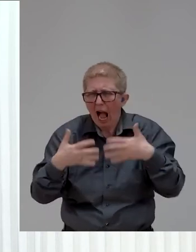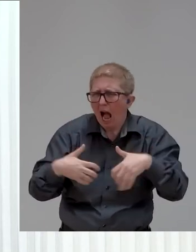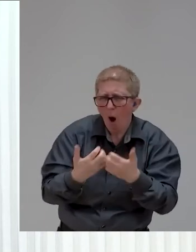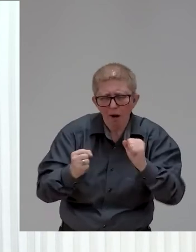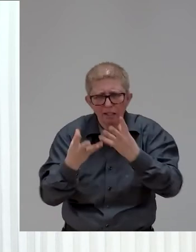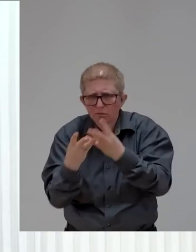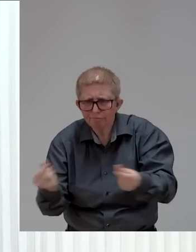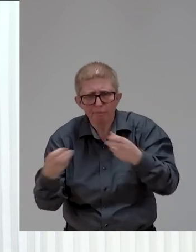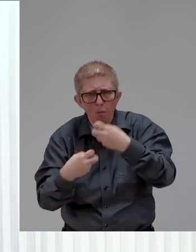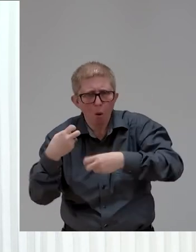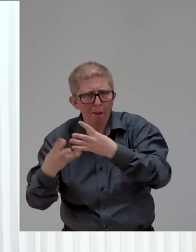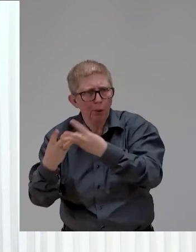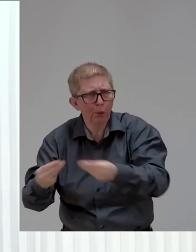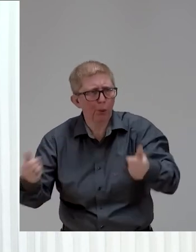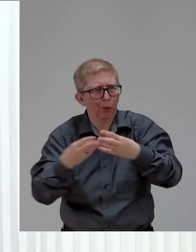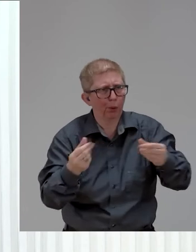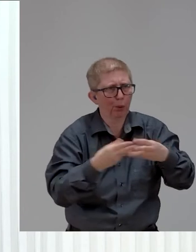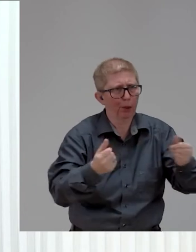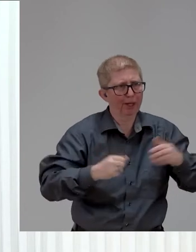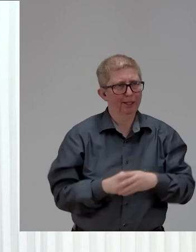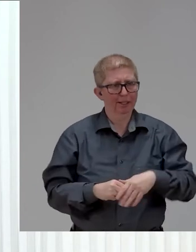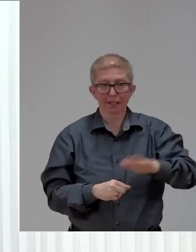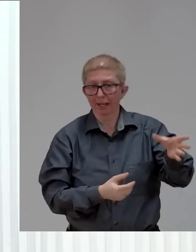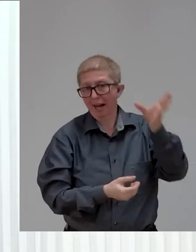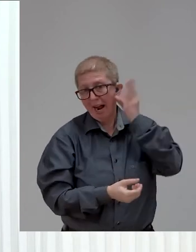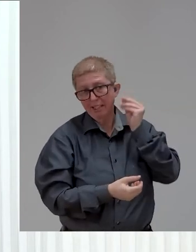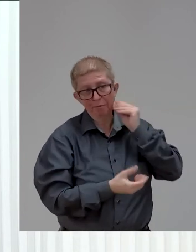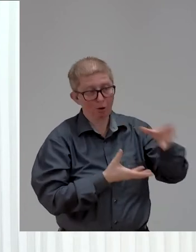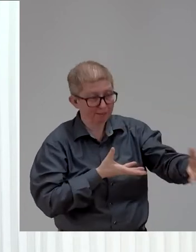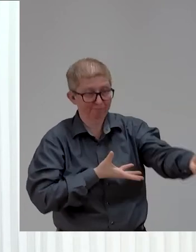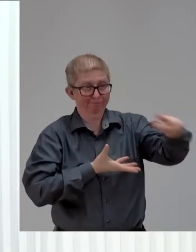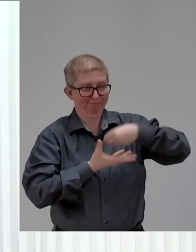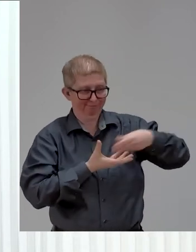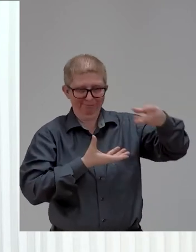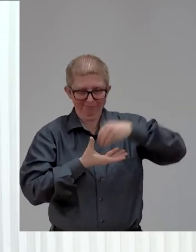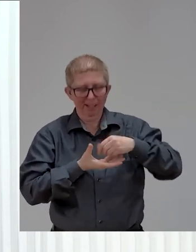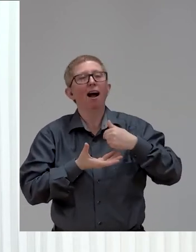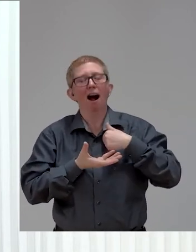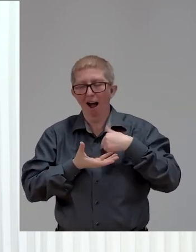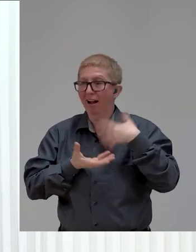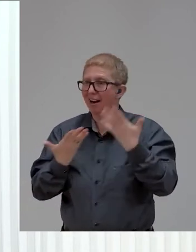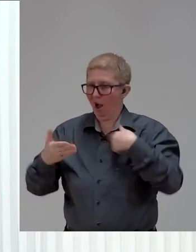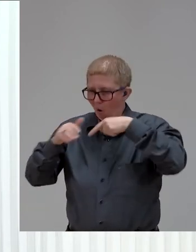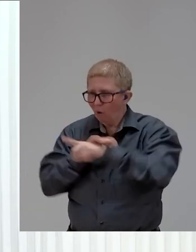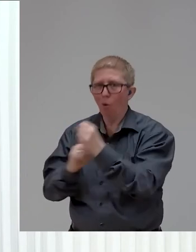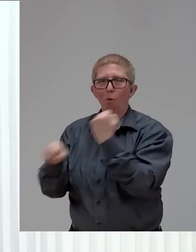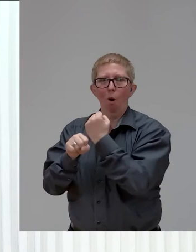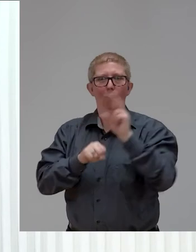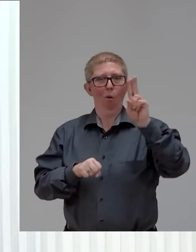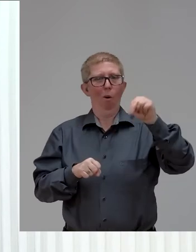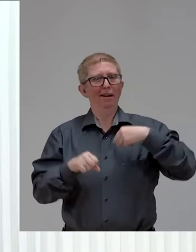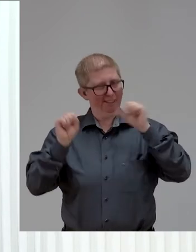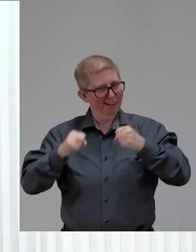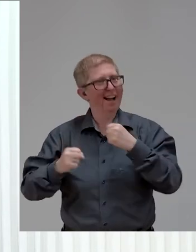Secretariat, which as an organization with more than 36,500 employees in 193 countries is